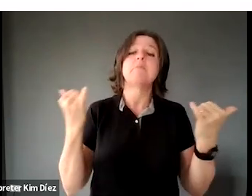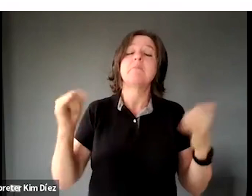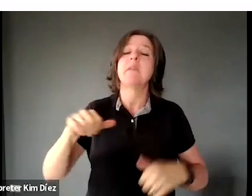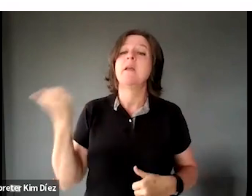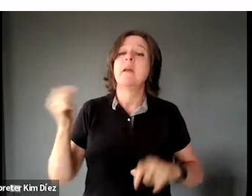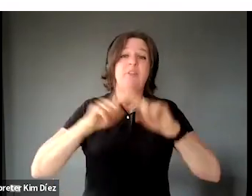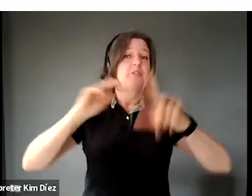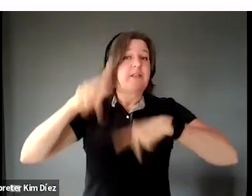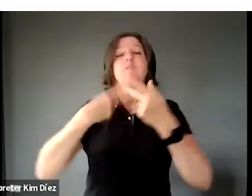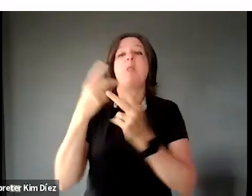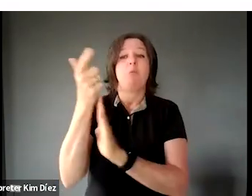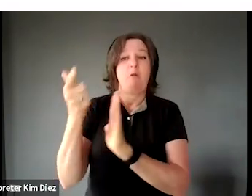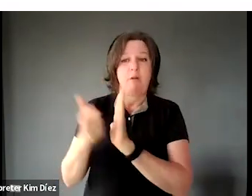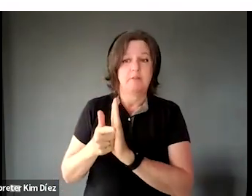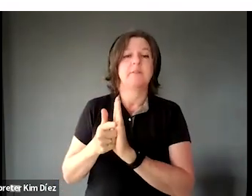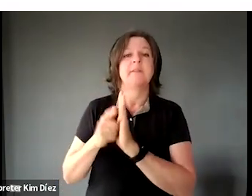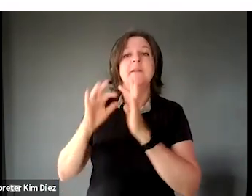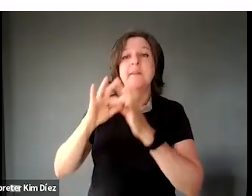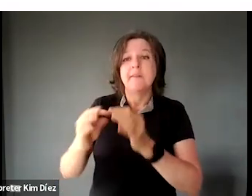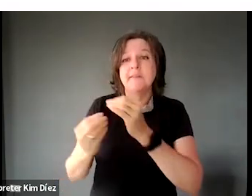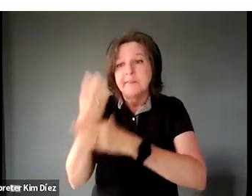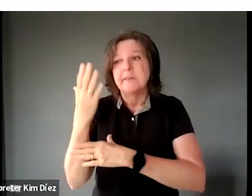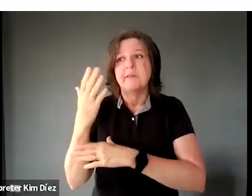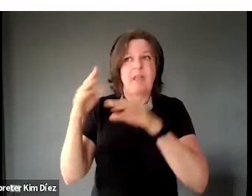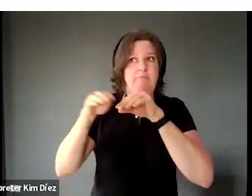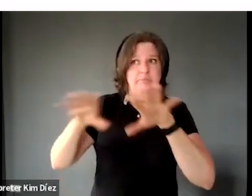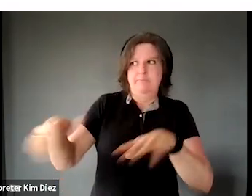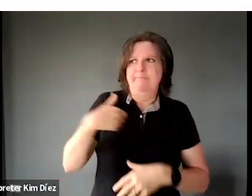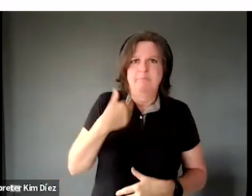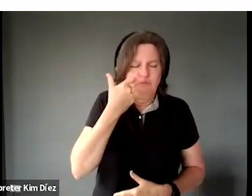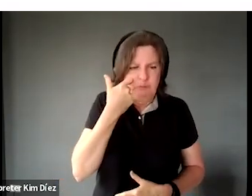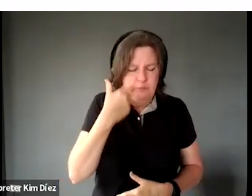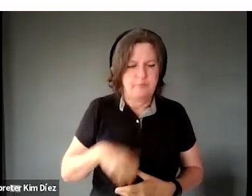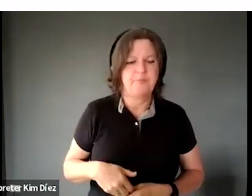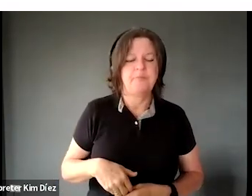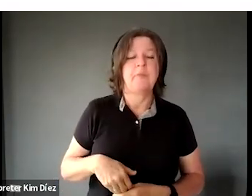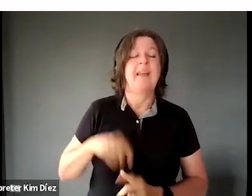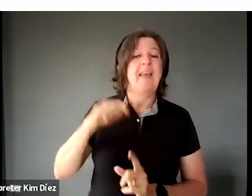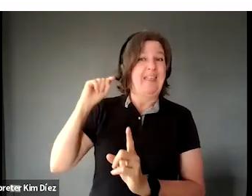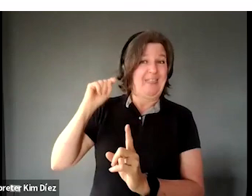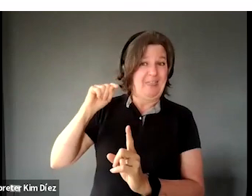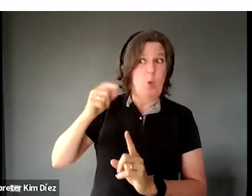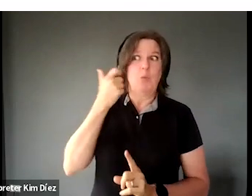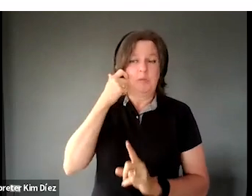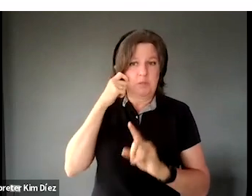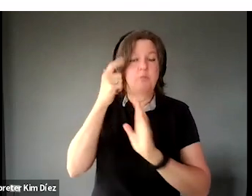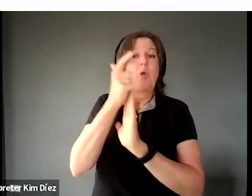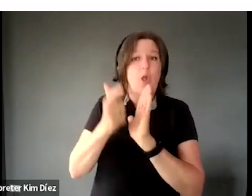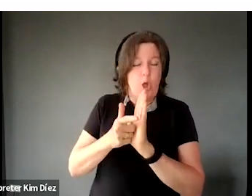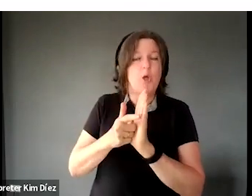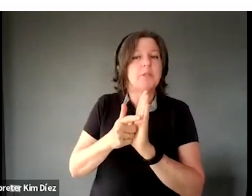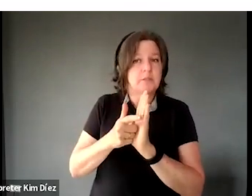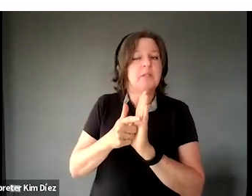this is as much as I know. Now there's different regulations, standards. There's one